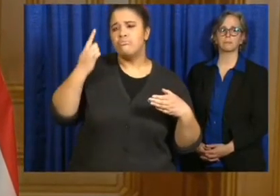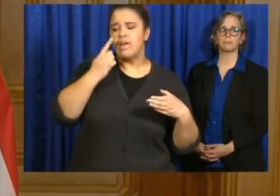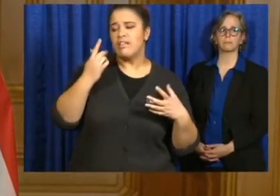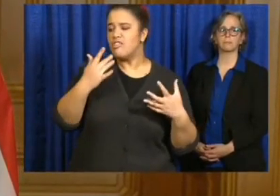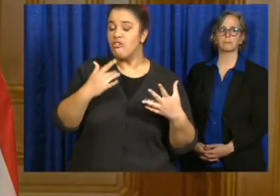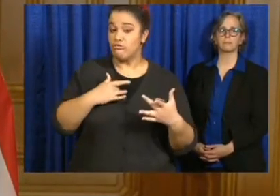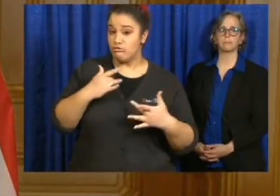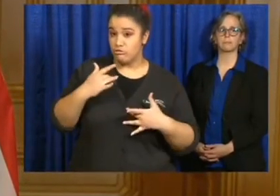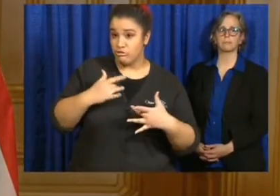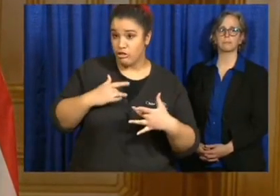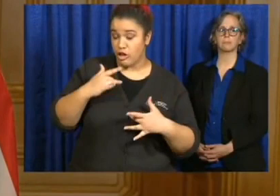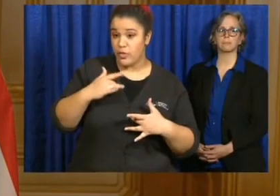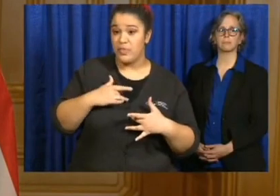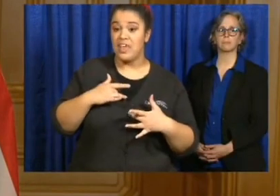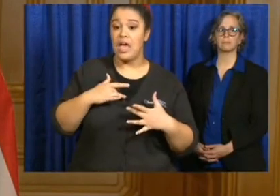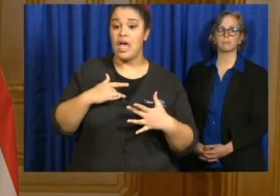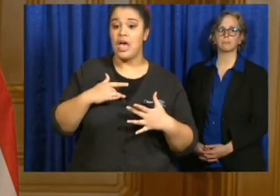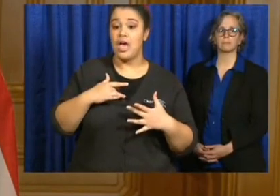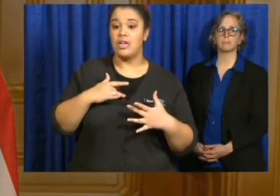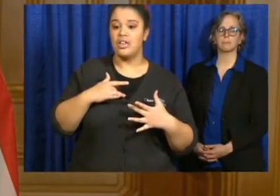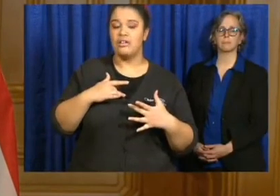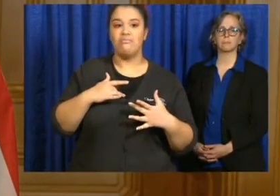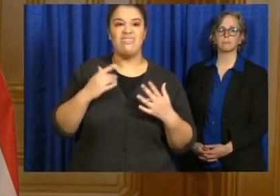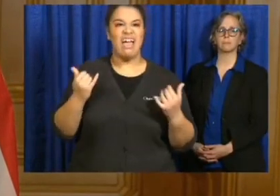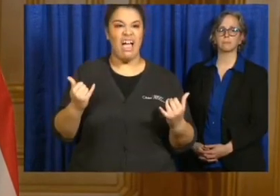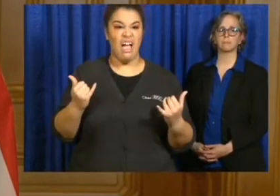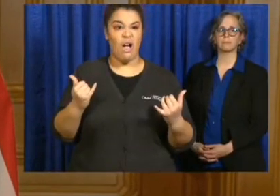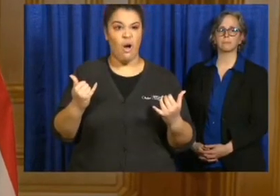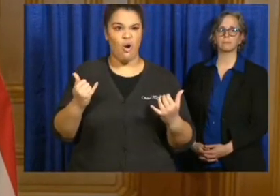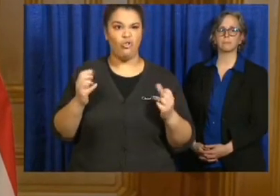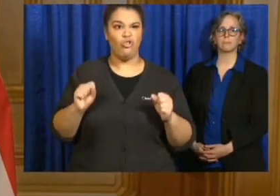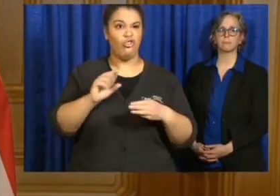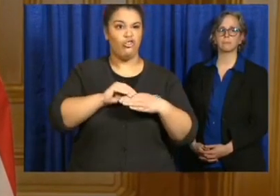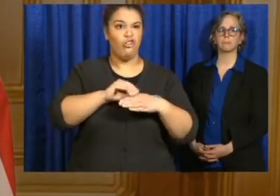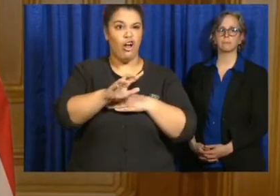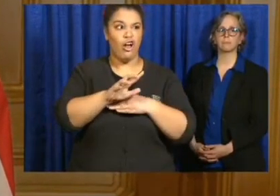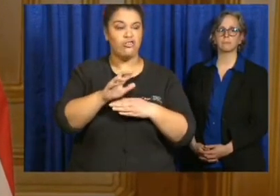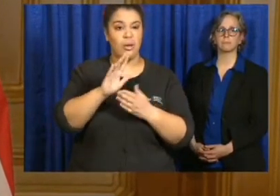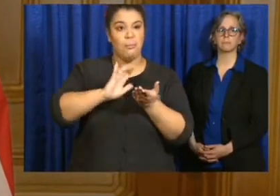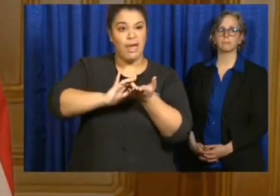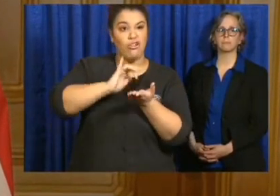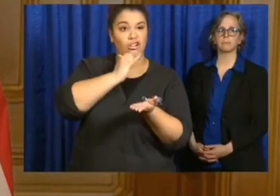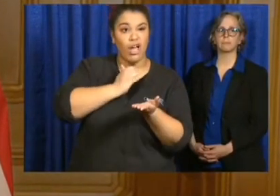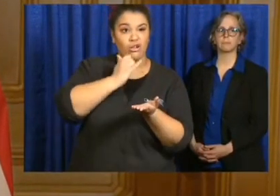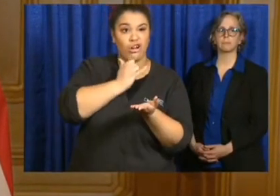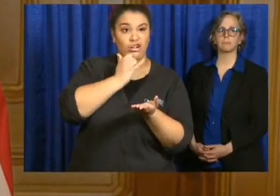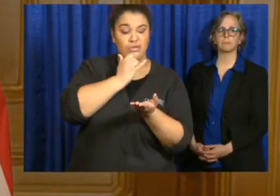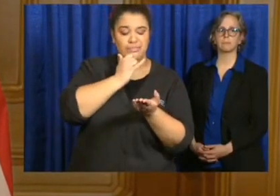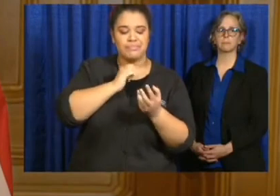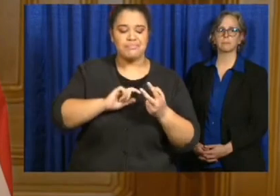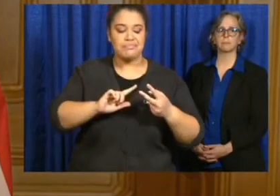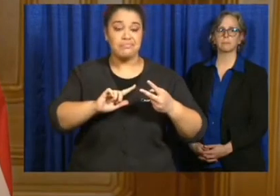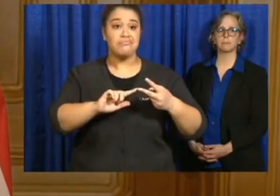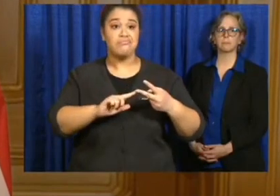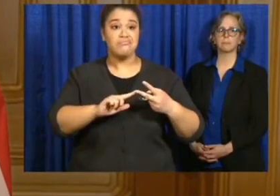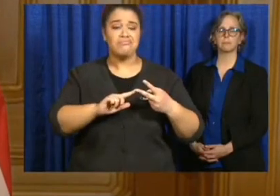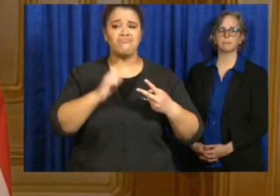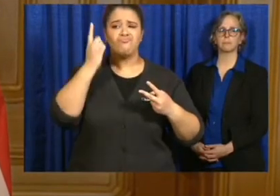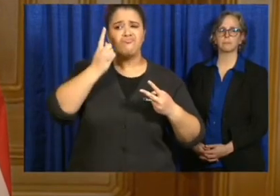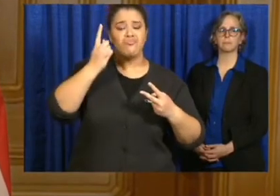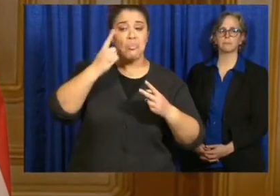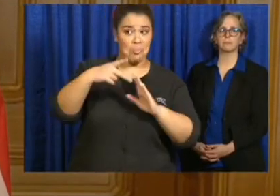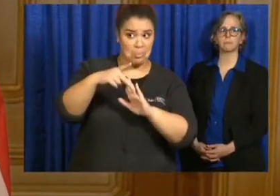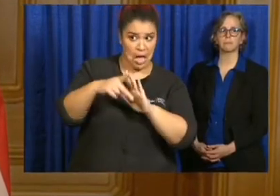that there could be an increase in medical error? And then my follow-up is there anything being done on a policy front in